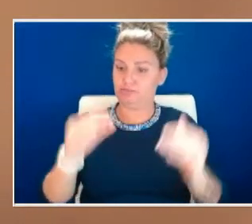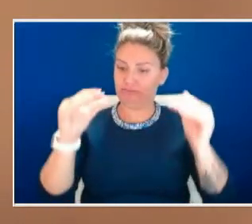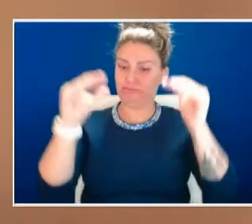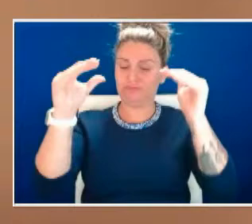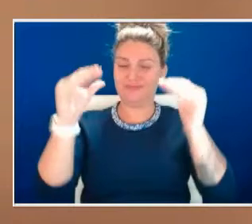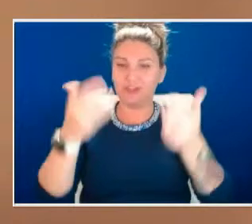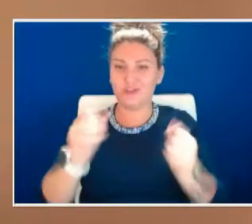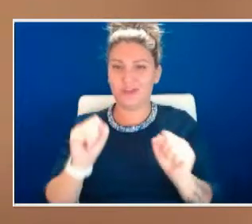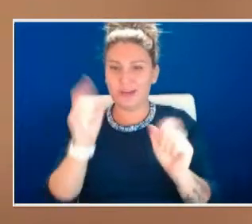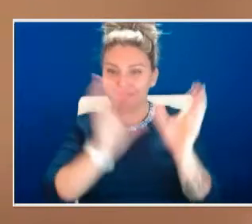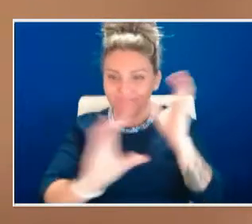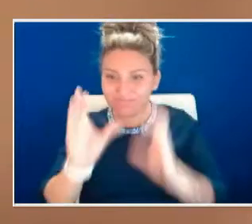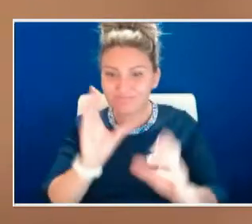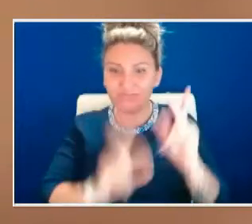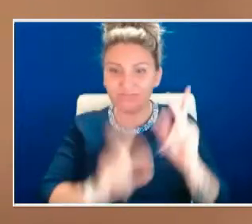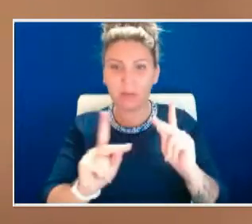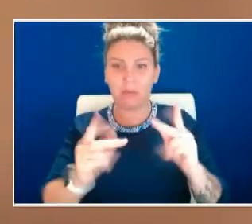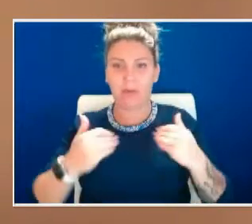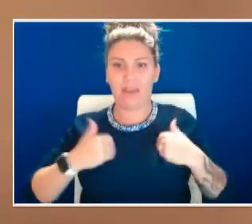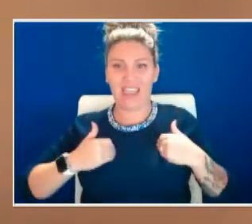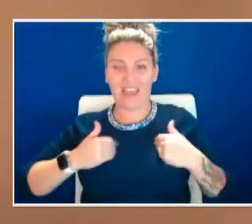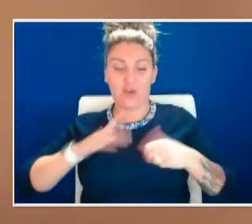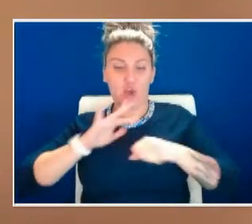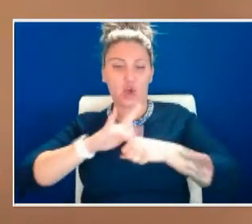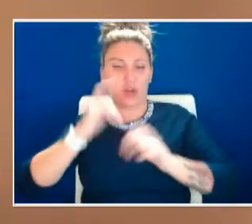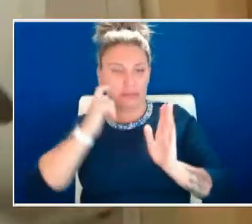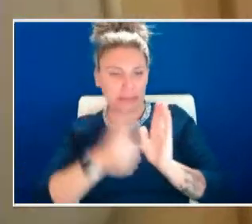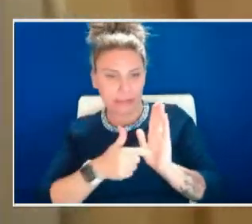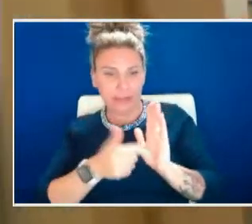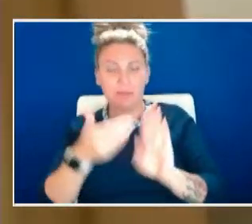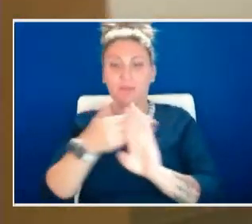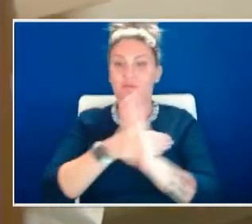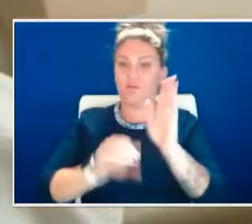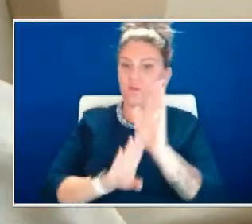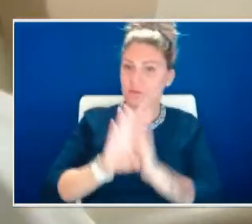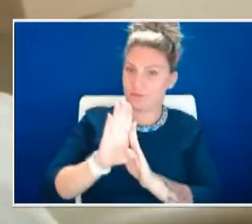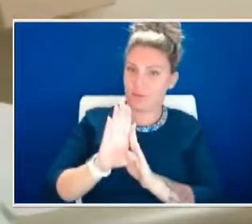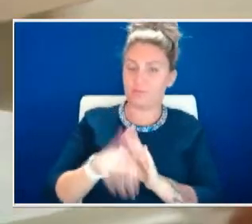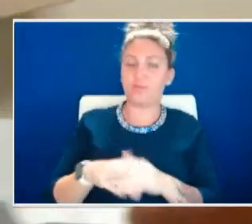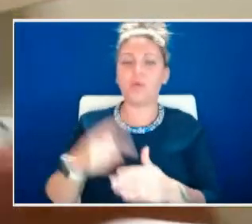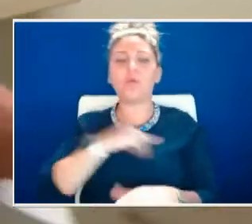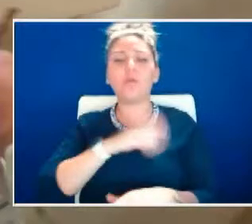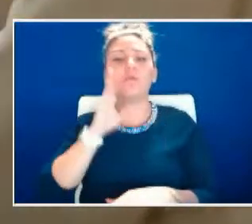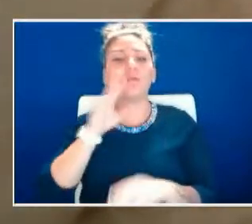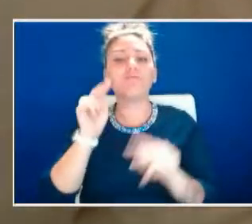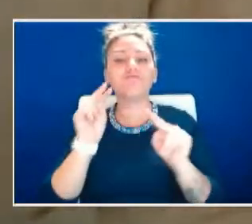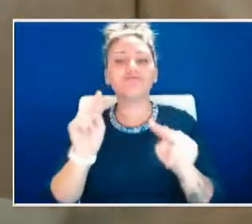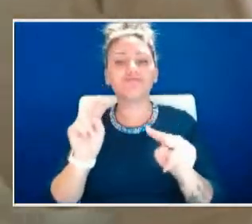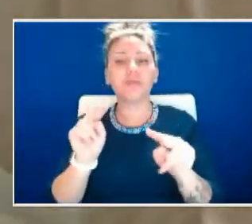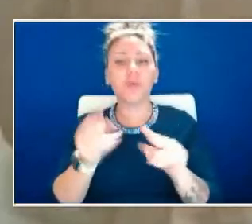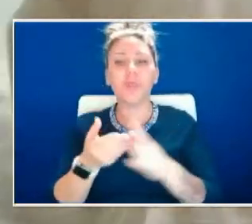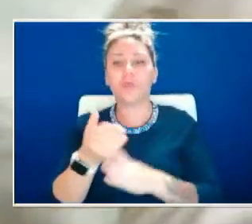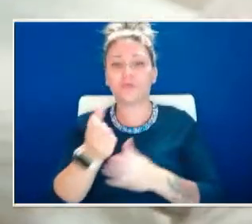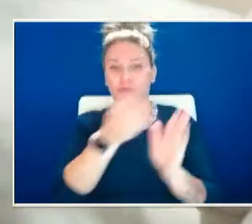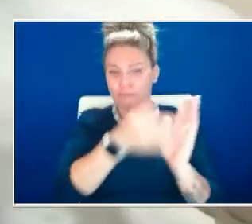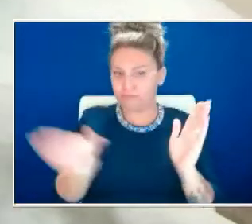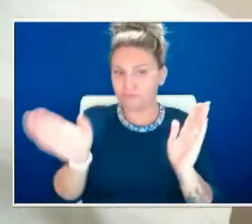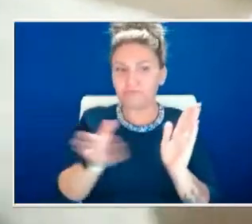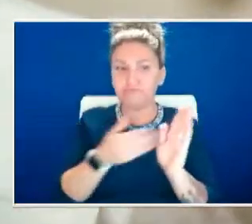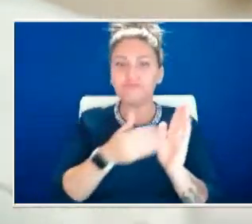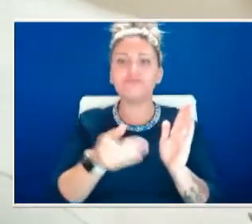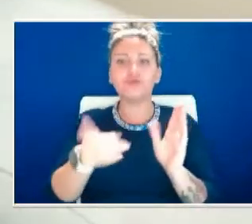out people who are having those early indicators before they even develop it. So we'll monitor her through the continuum. She still continues